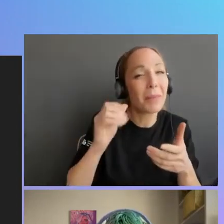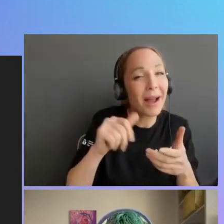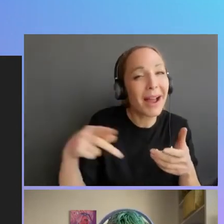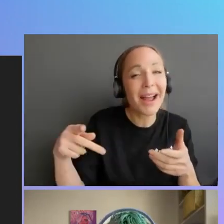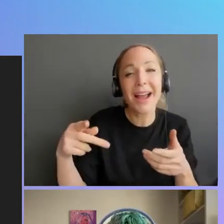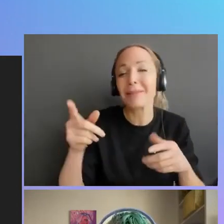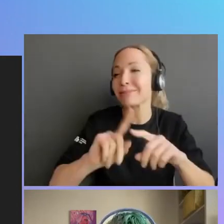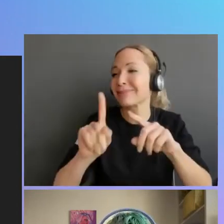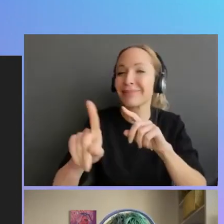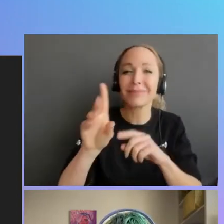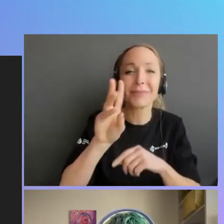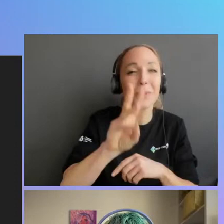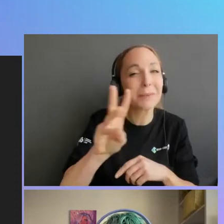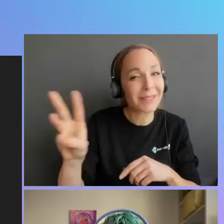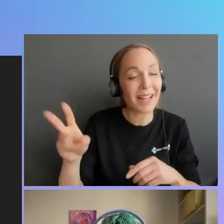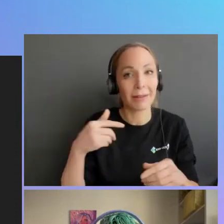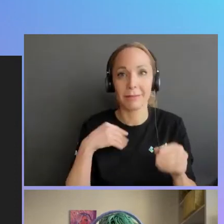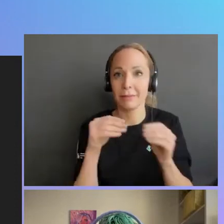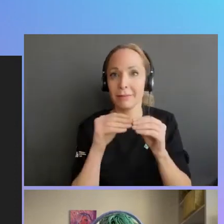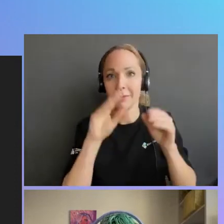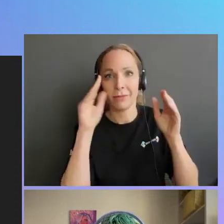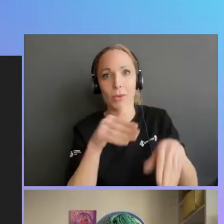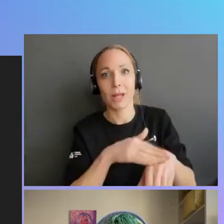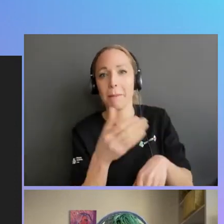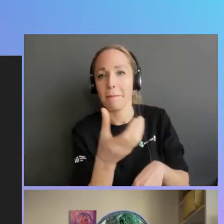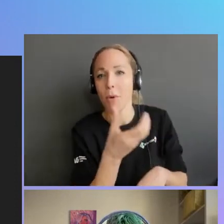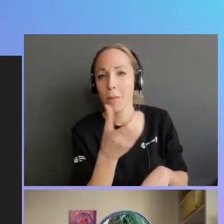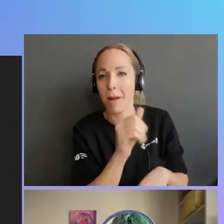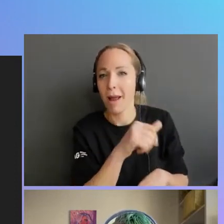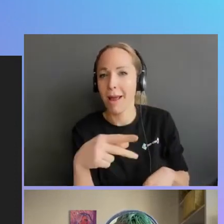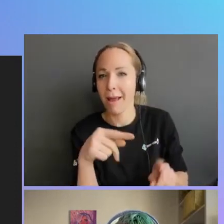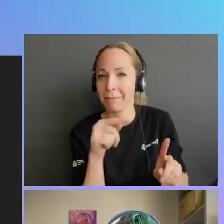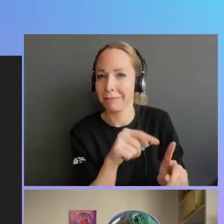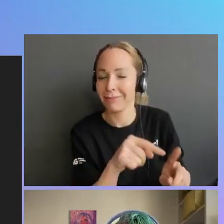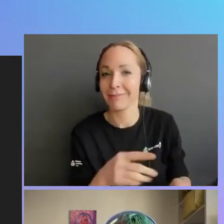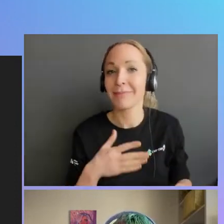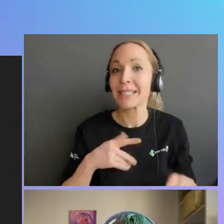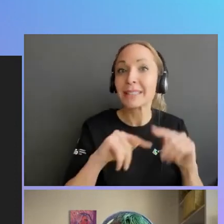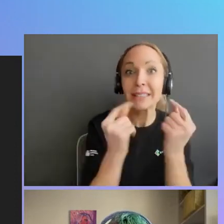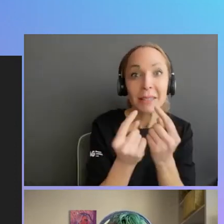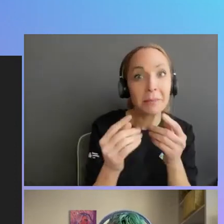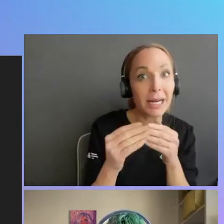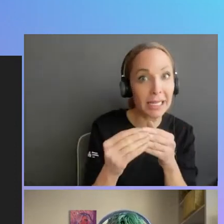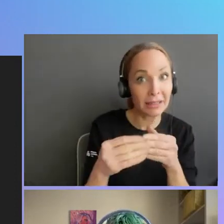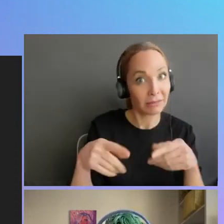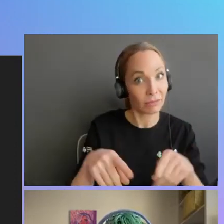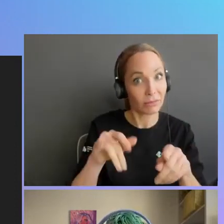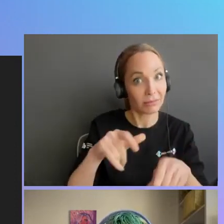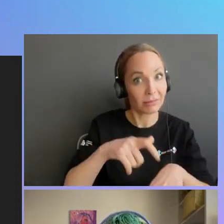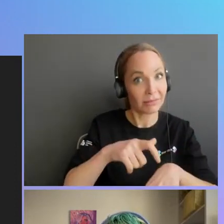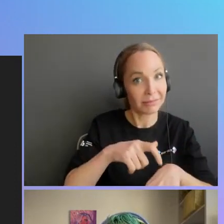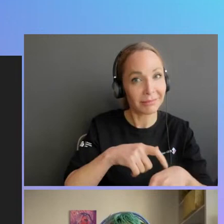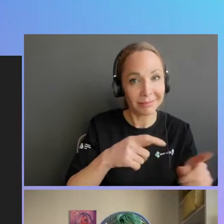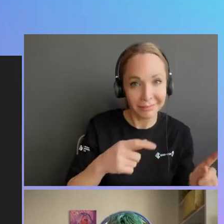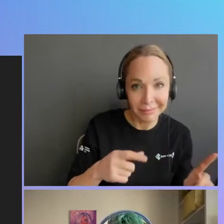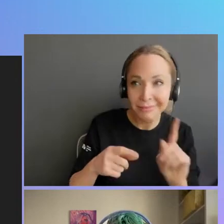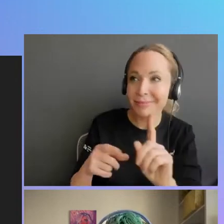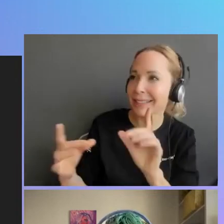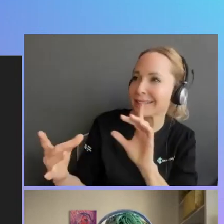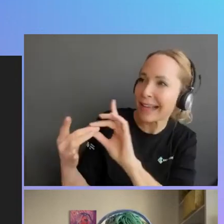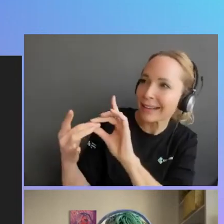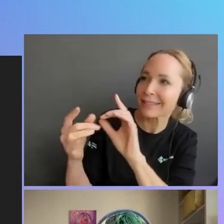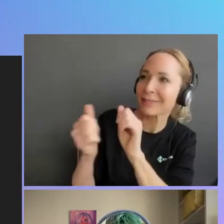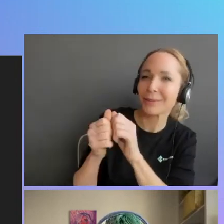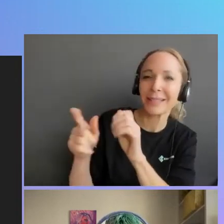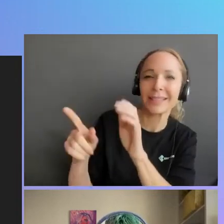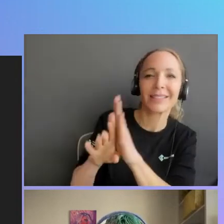kind of focused on the mobile app side of things. And my team lead at the time was able to connect with one of the developers on their